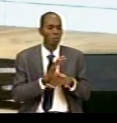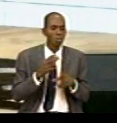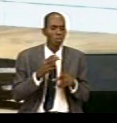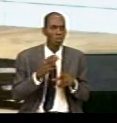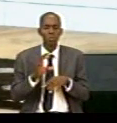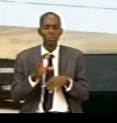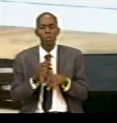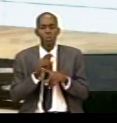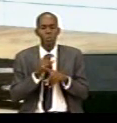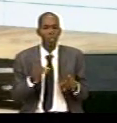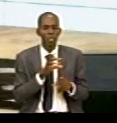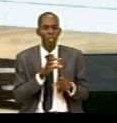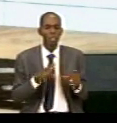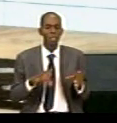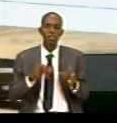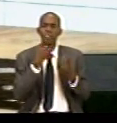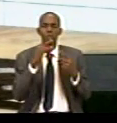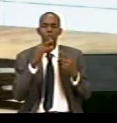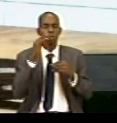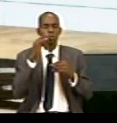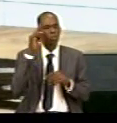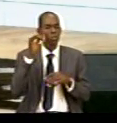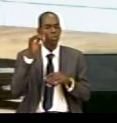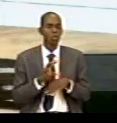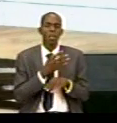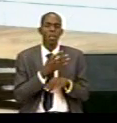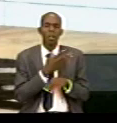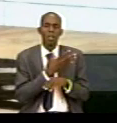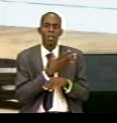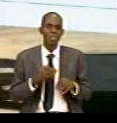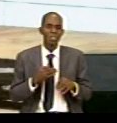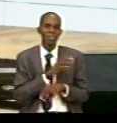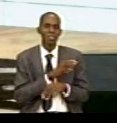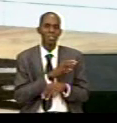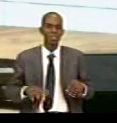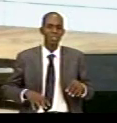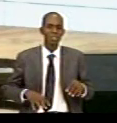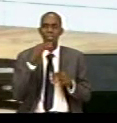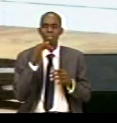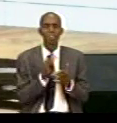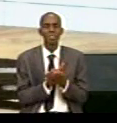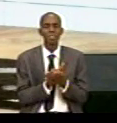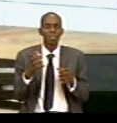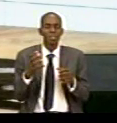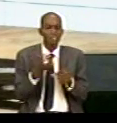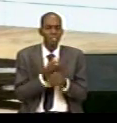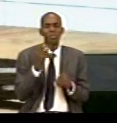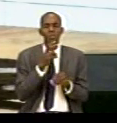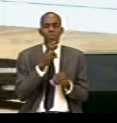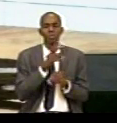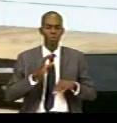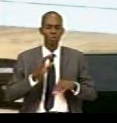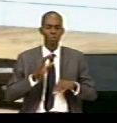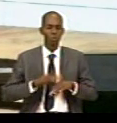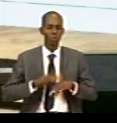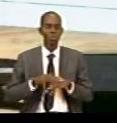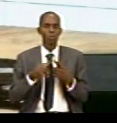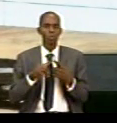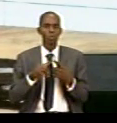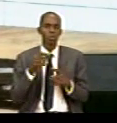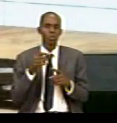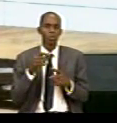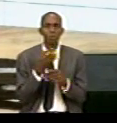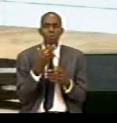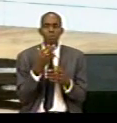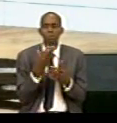said no. These are the very words of Christ. Christ said, take heed to yourselves, lest at